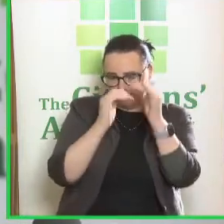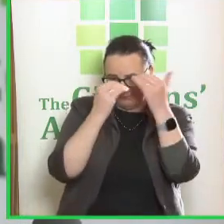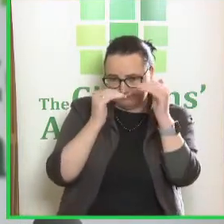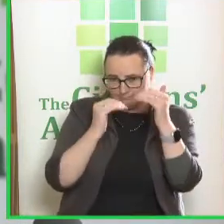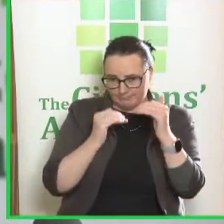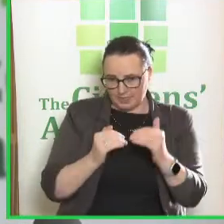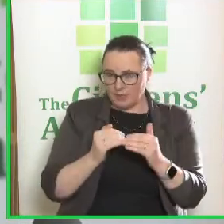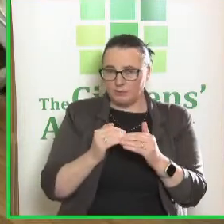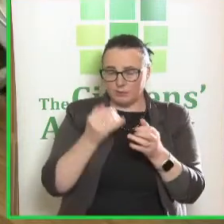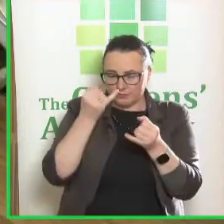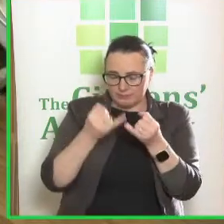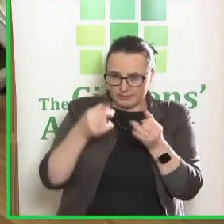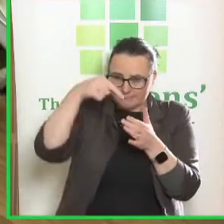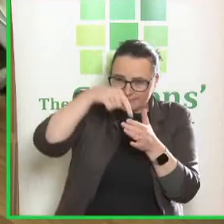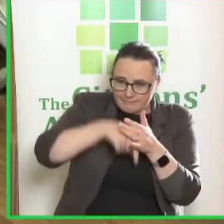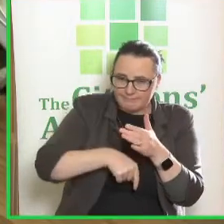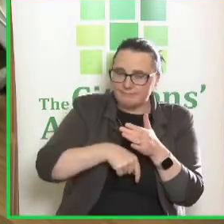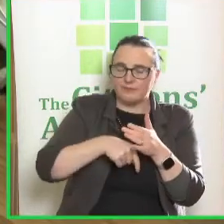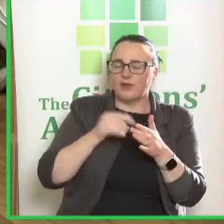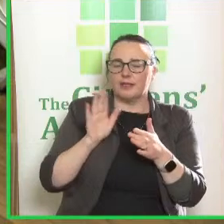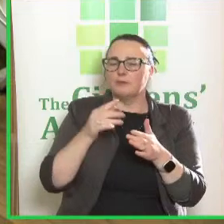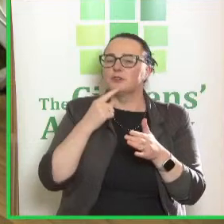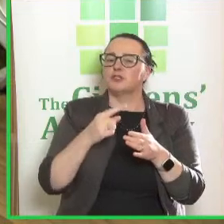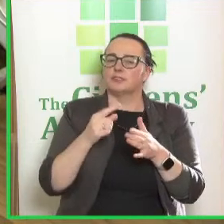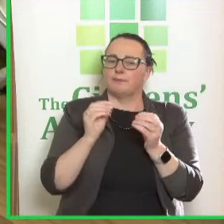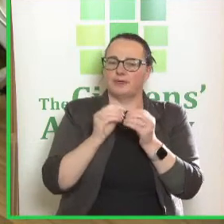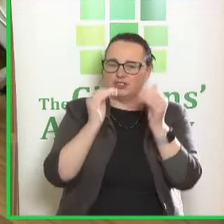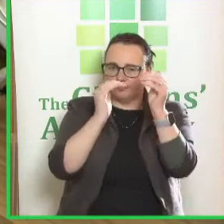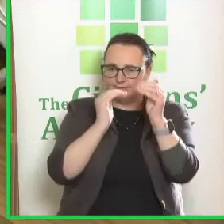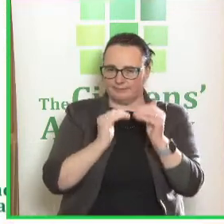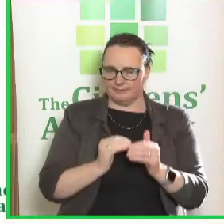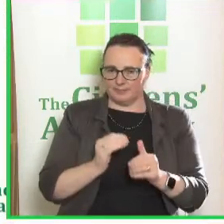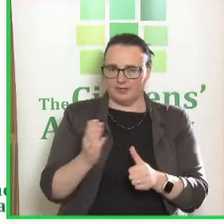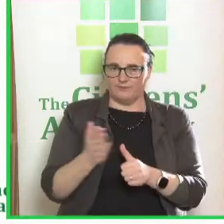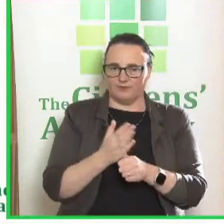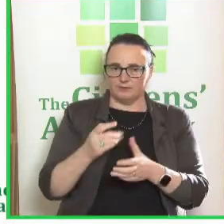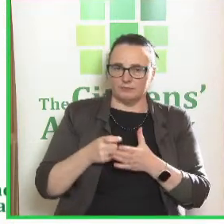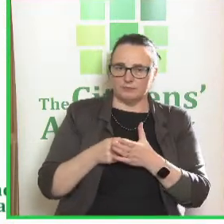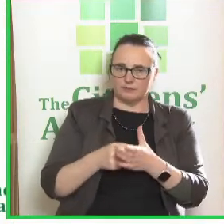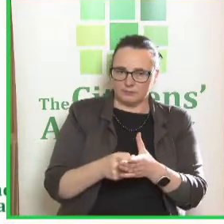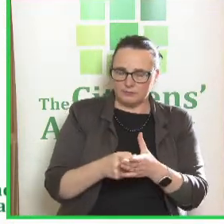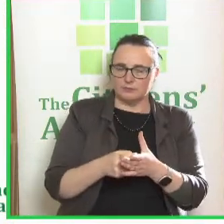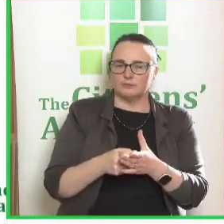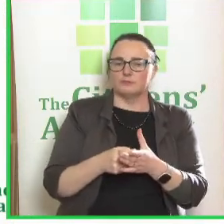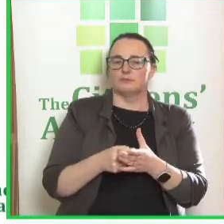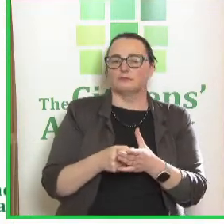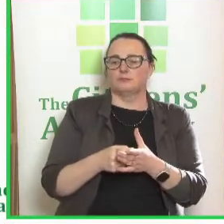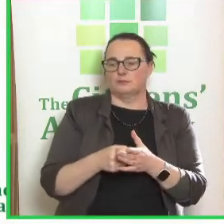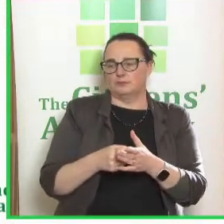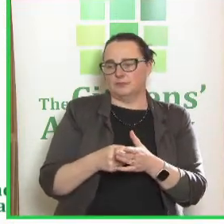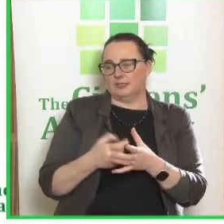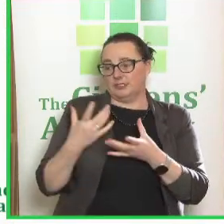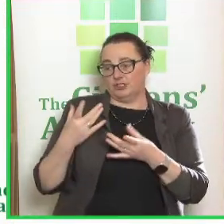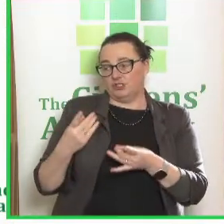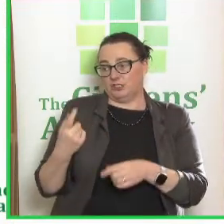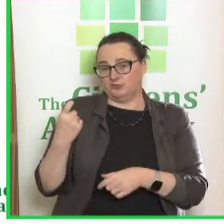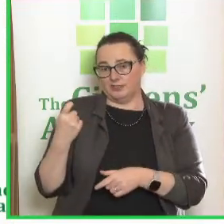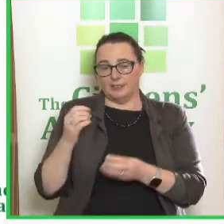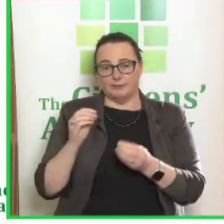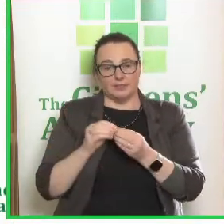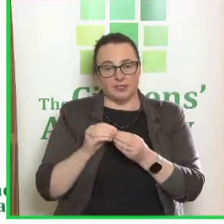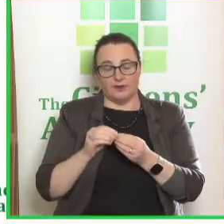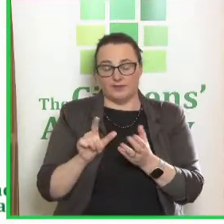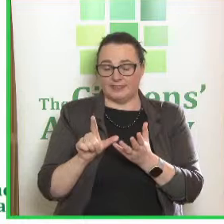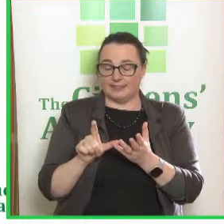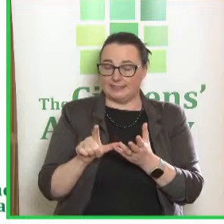into any great detail. First of all, the recommendations were the culmination, as the Chair has said, of a long